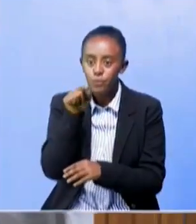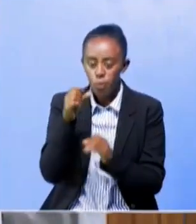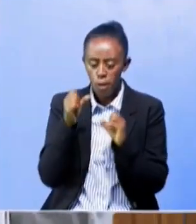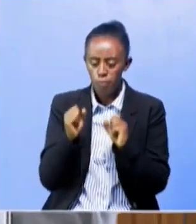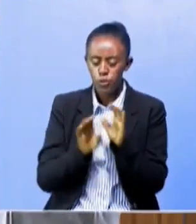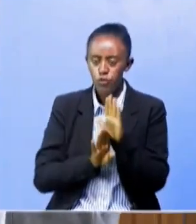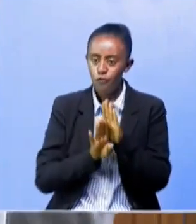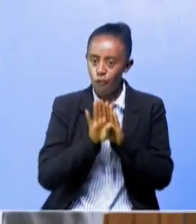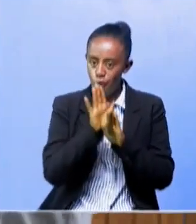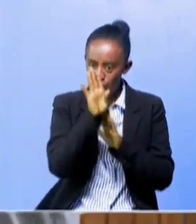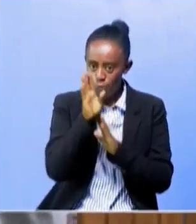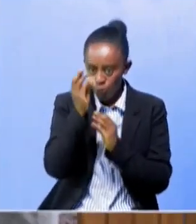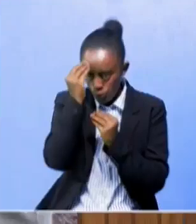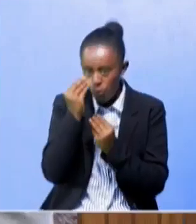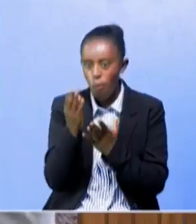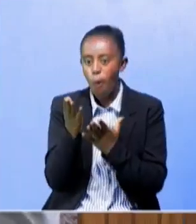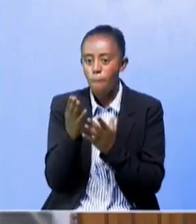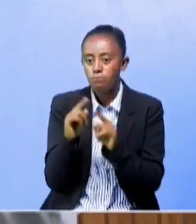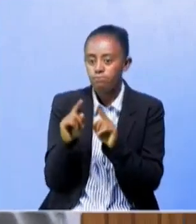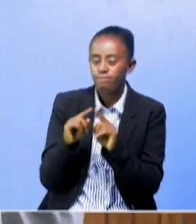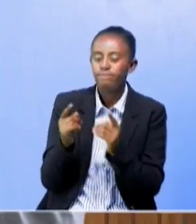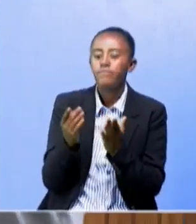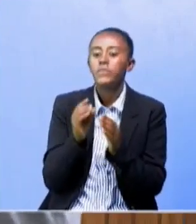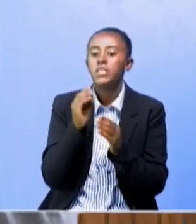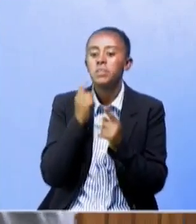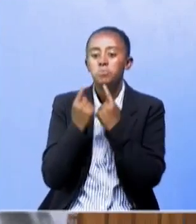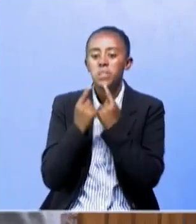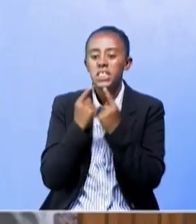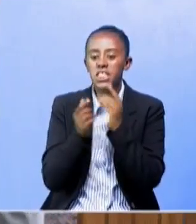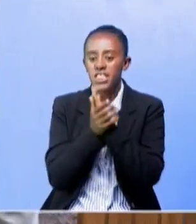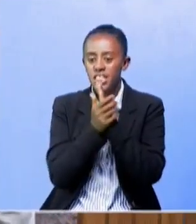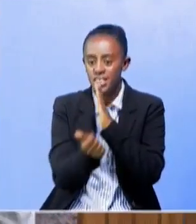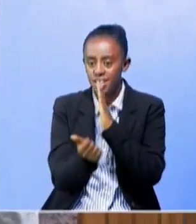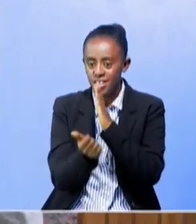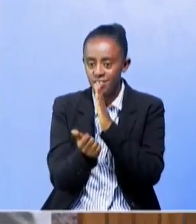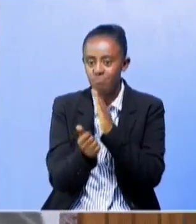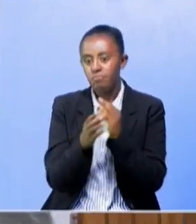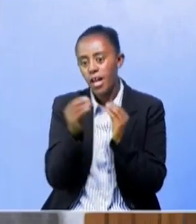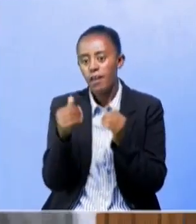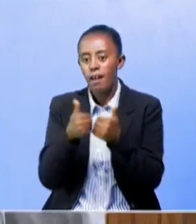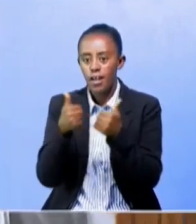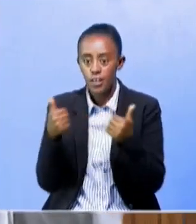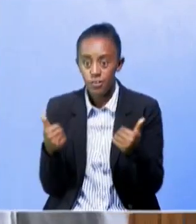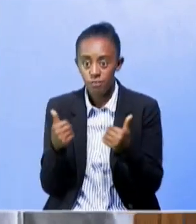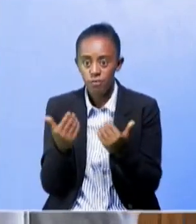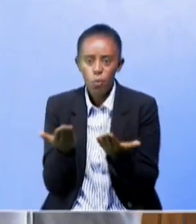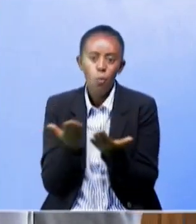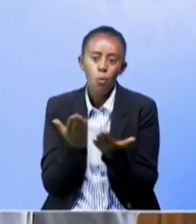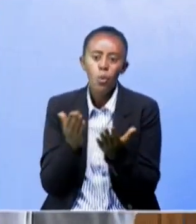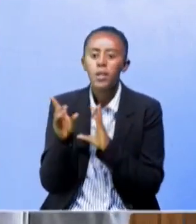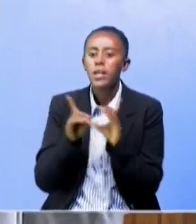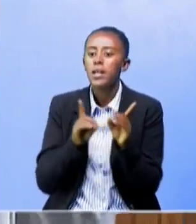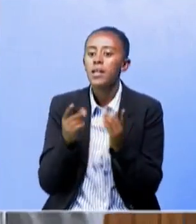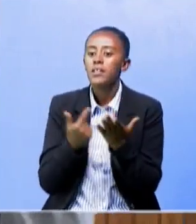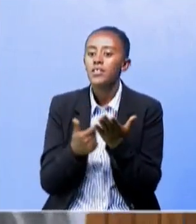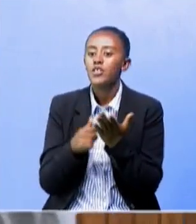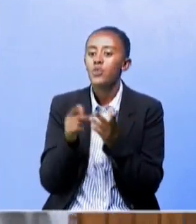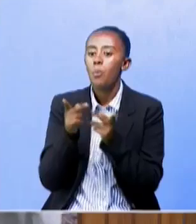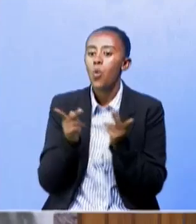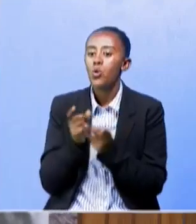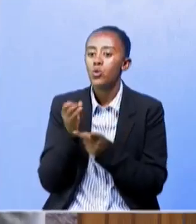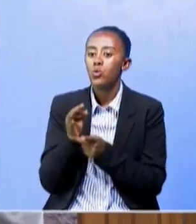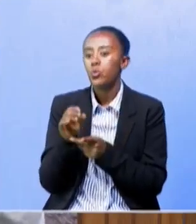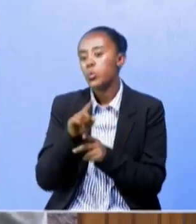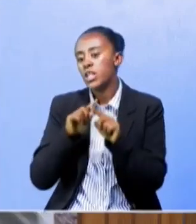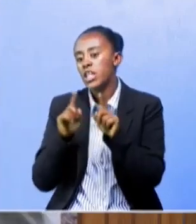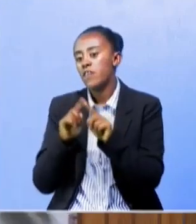develop and promote your speaking skill. And also, you are able to identify where does this position of adverbs in